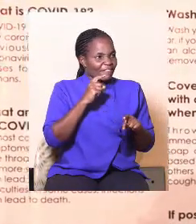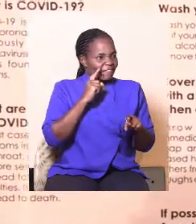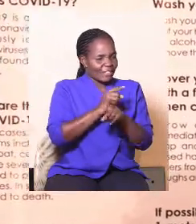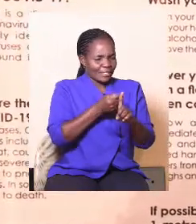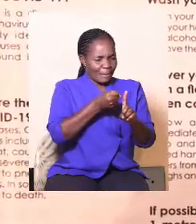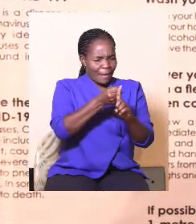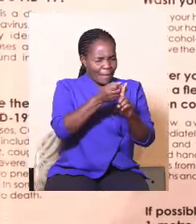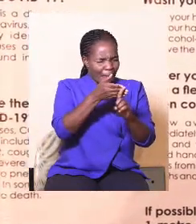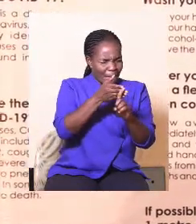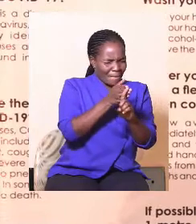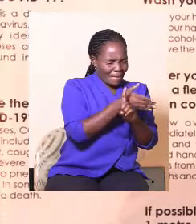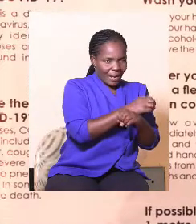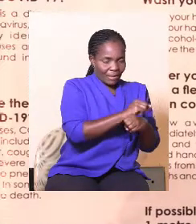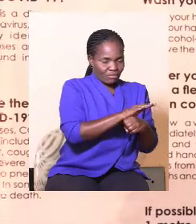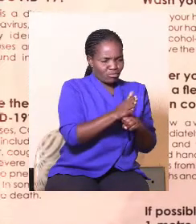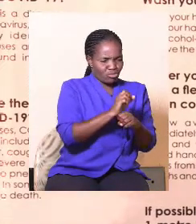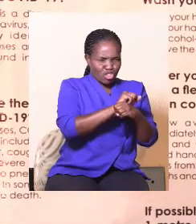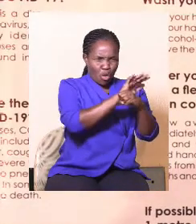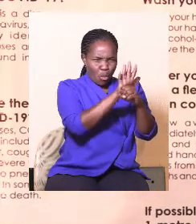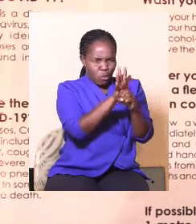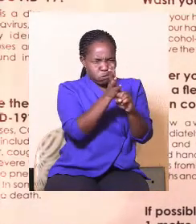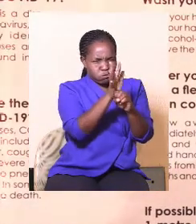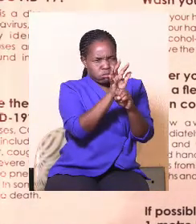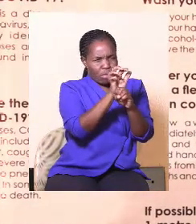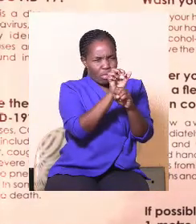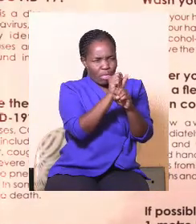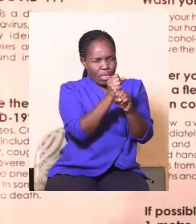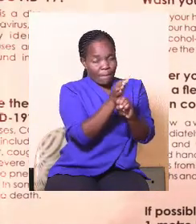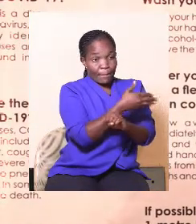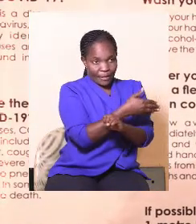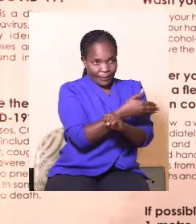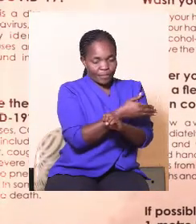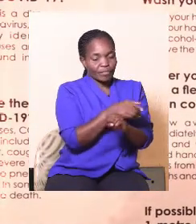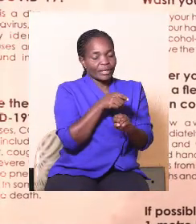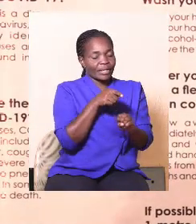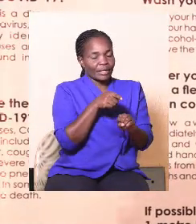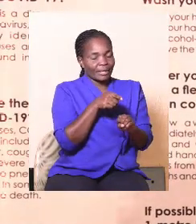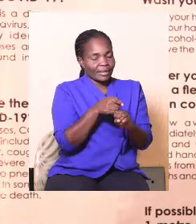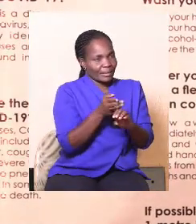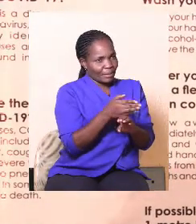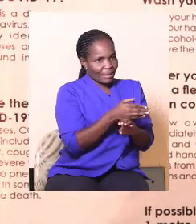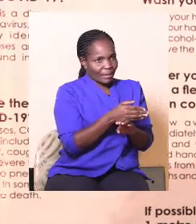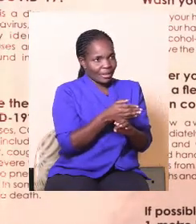severe, severe consequences. Now, when you are in a state of emergency, there will be some